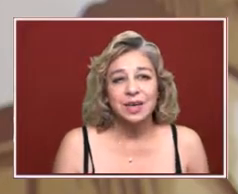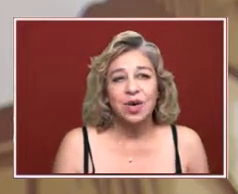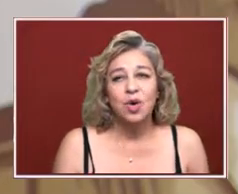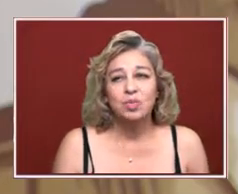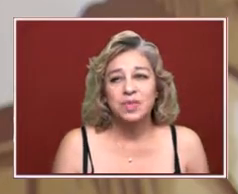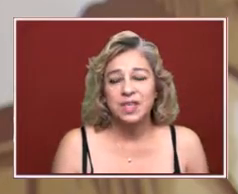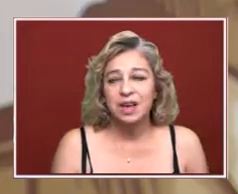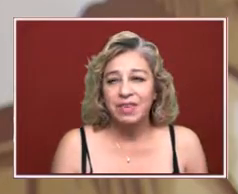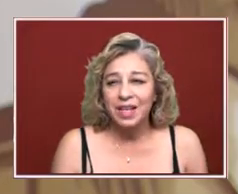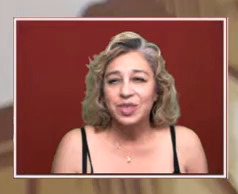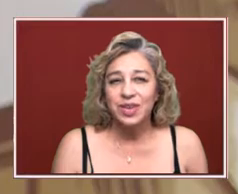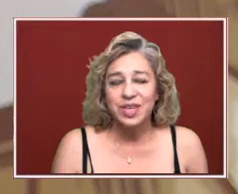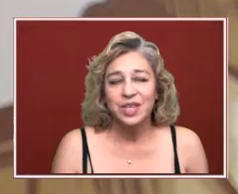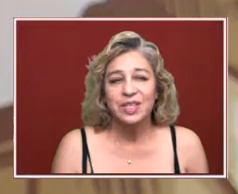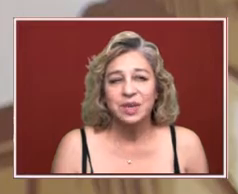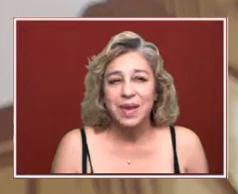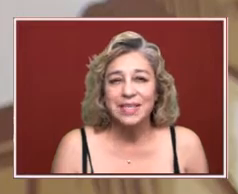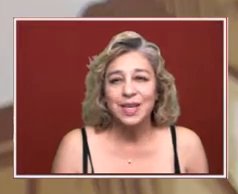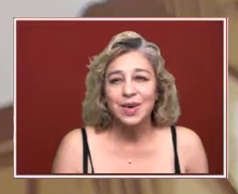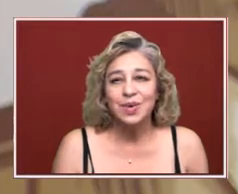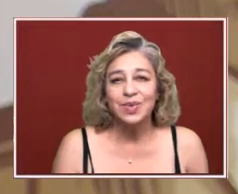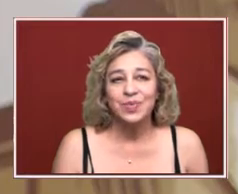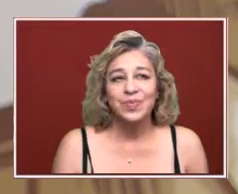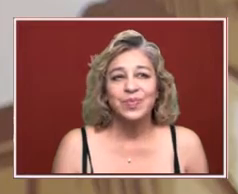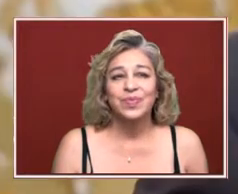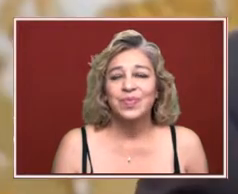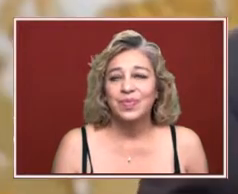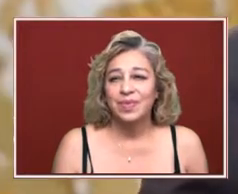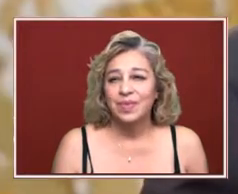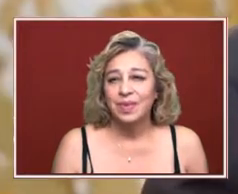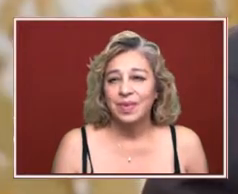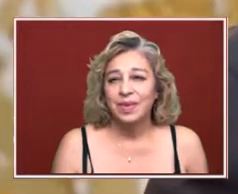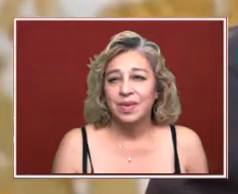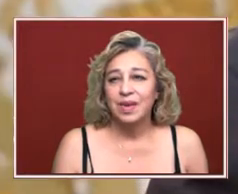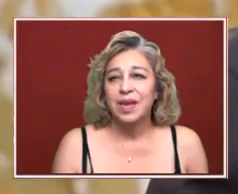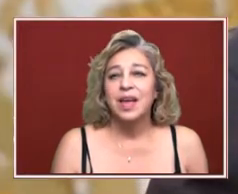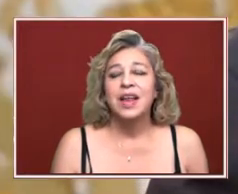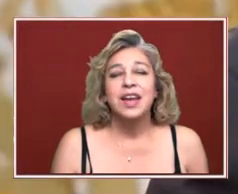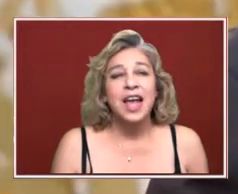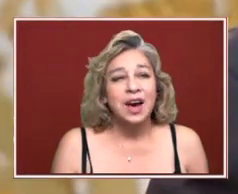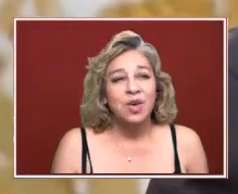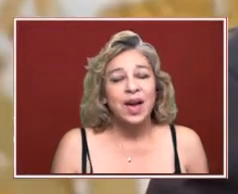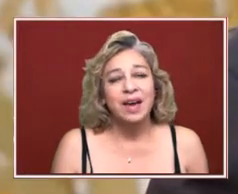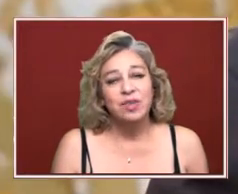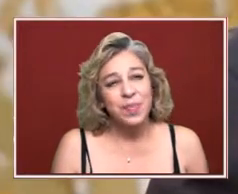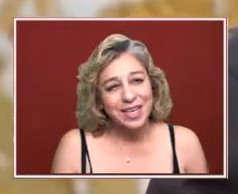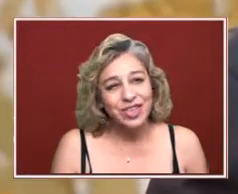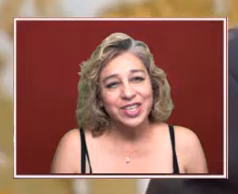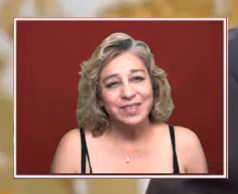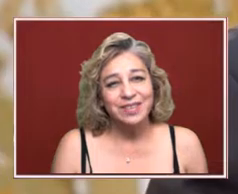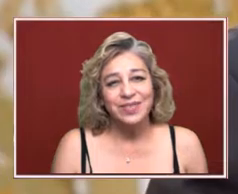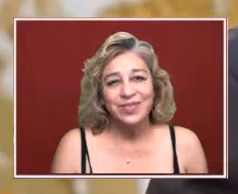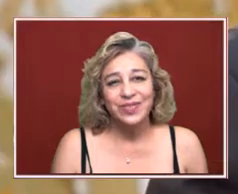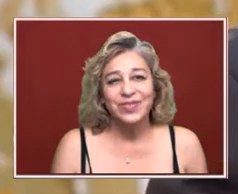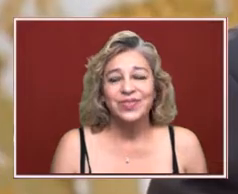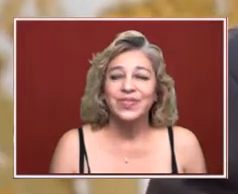Mexican homes of elder adults in Mexico. Tienen una pensión. Now have a